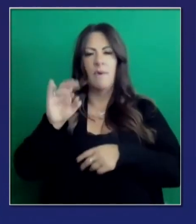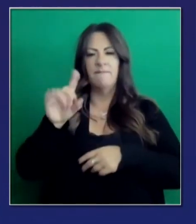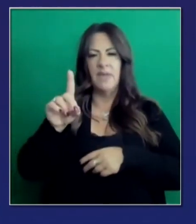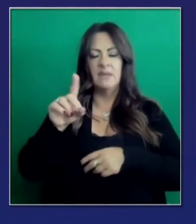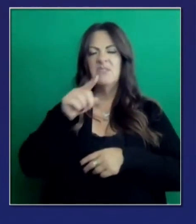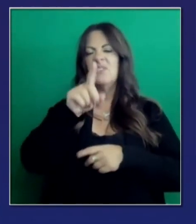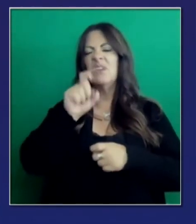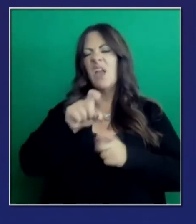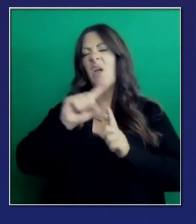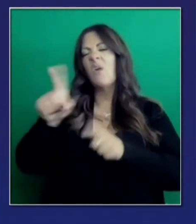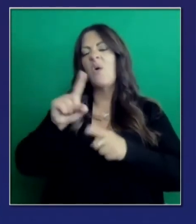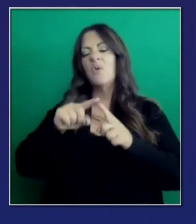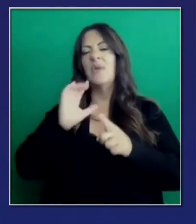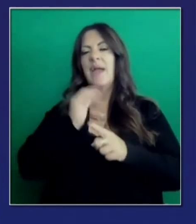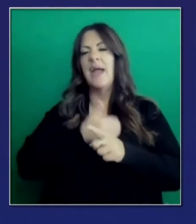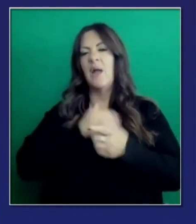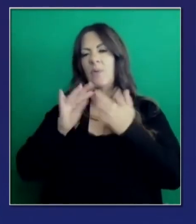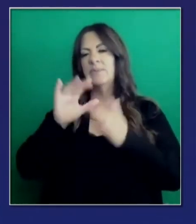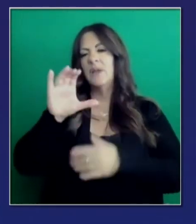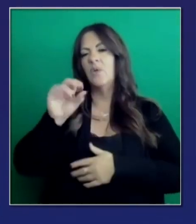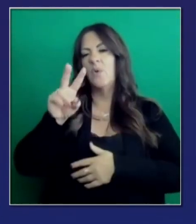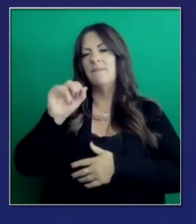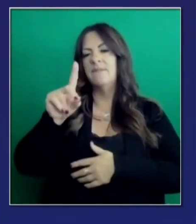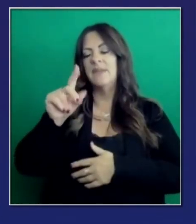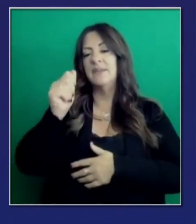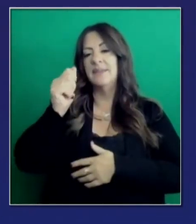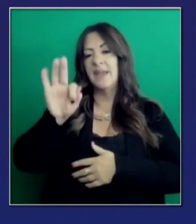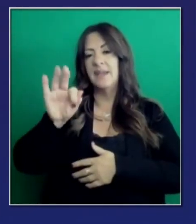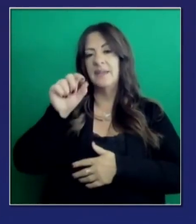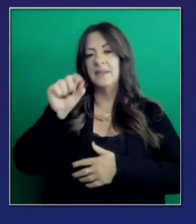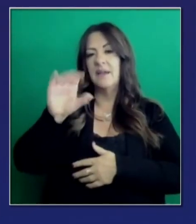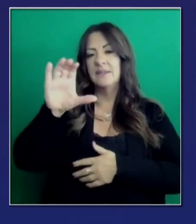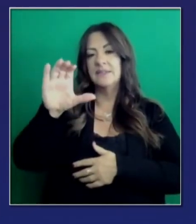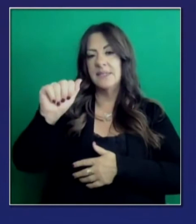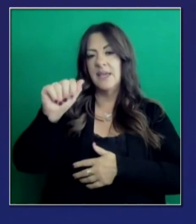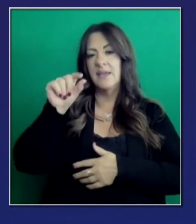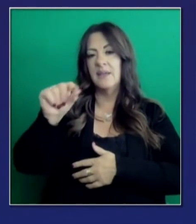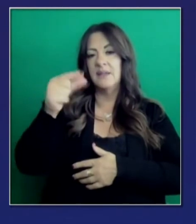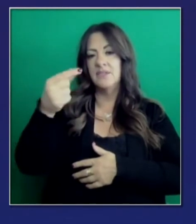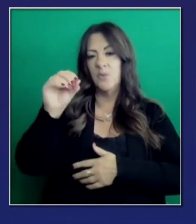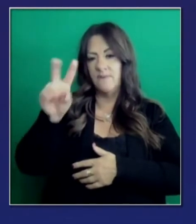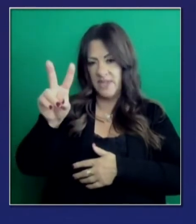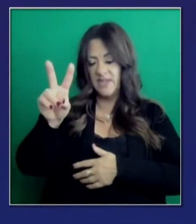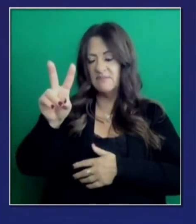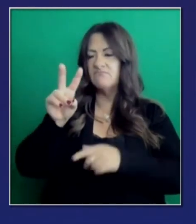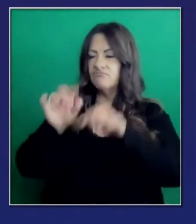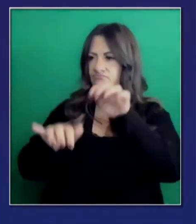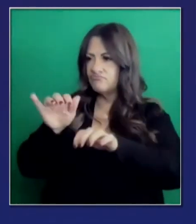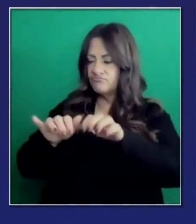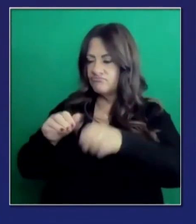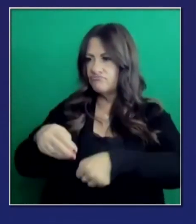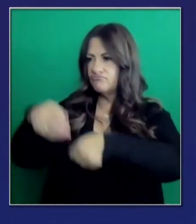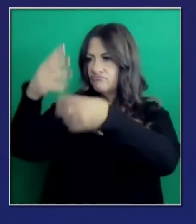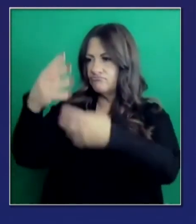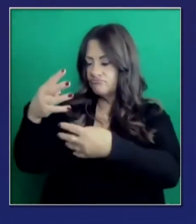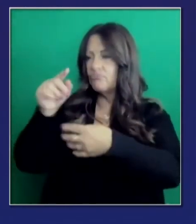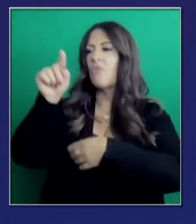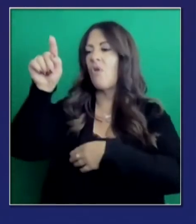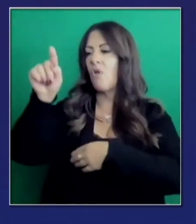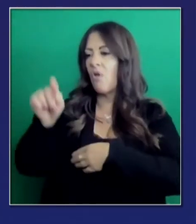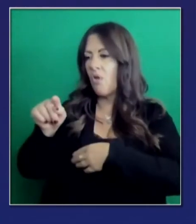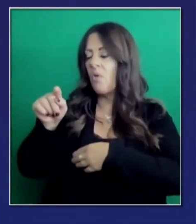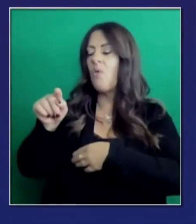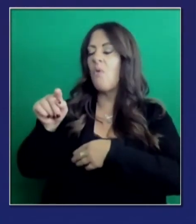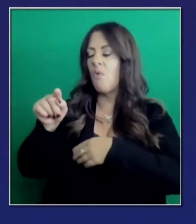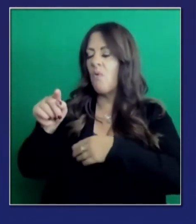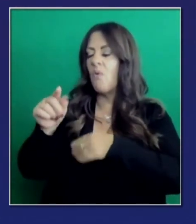COVID-19.ca.gov website. But My Turn COVID should prompt you, learn more about that, get that information. LA